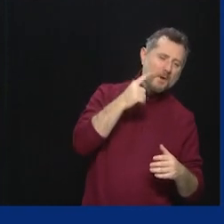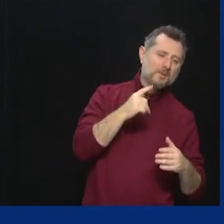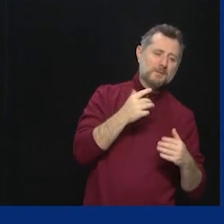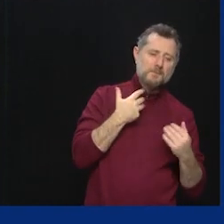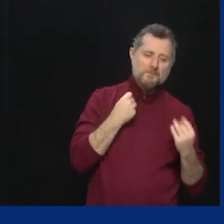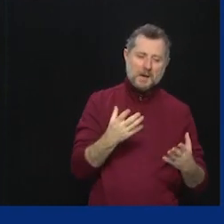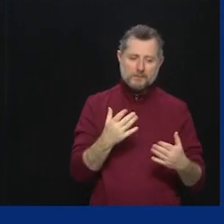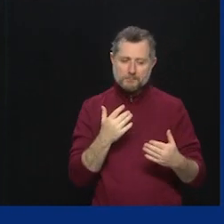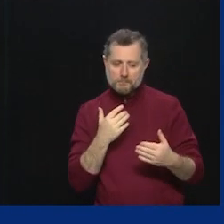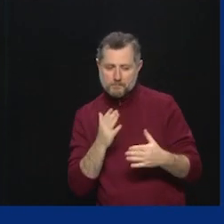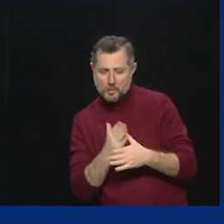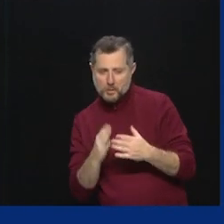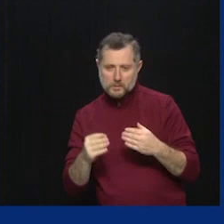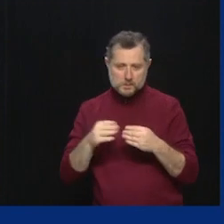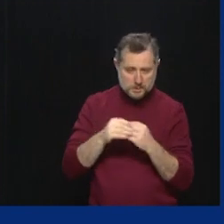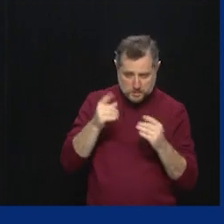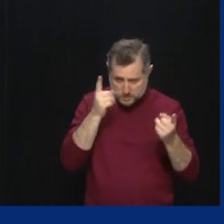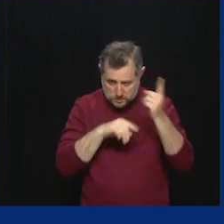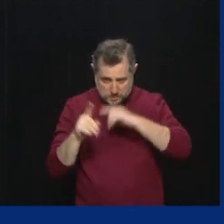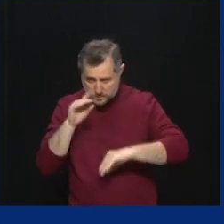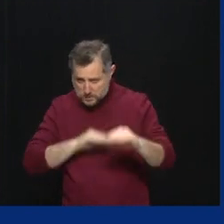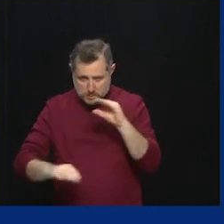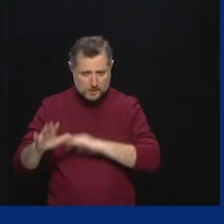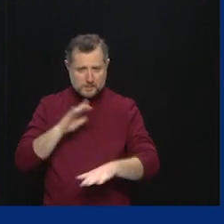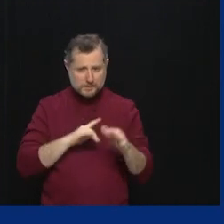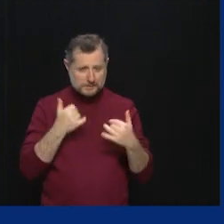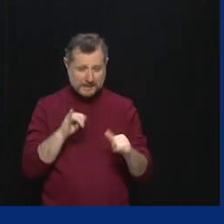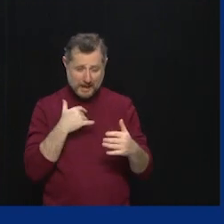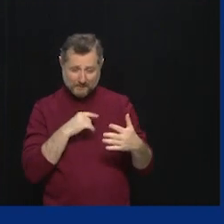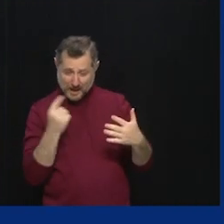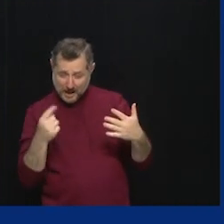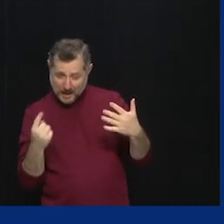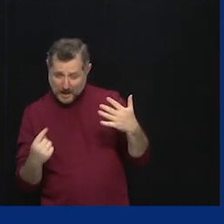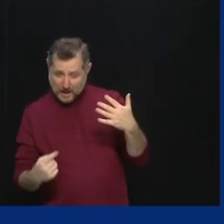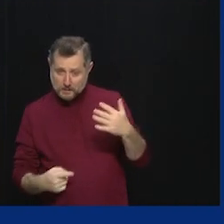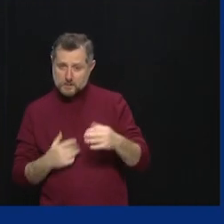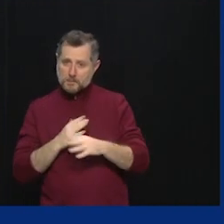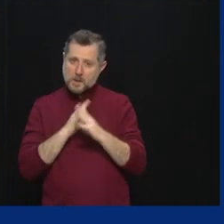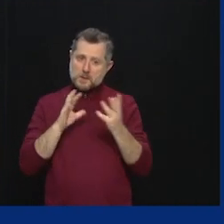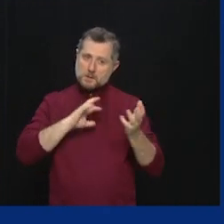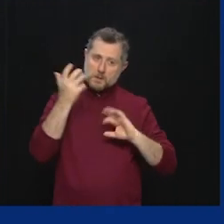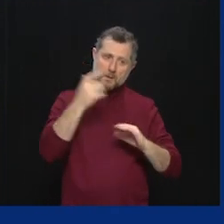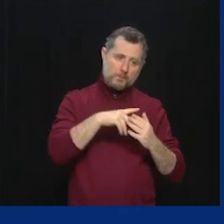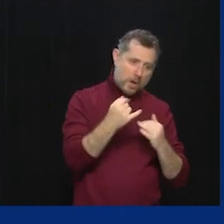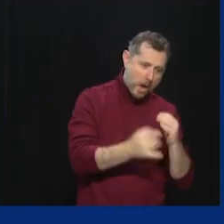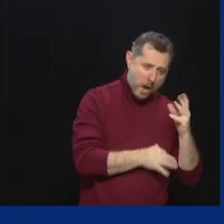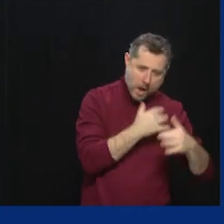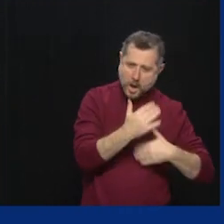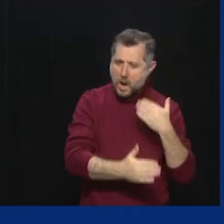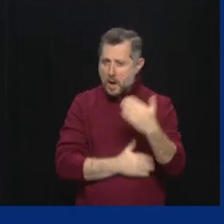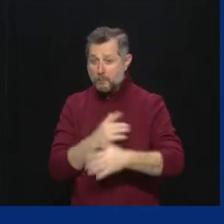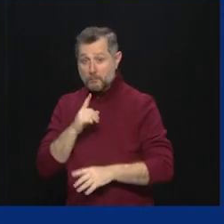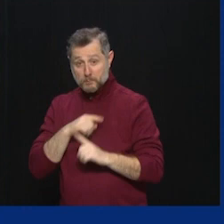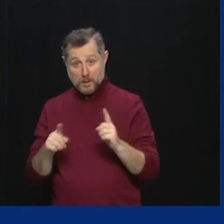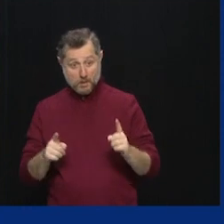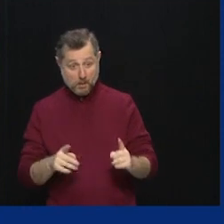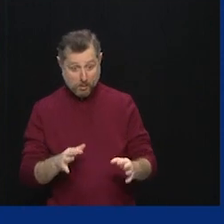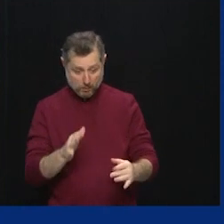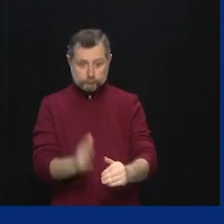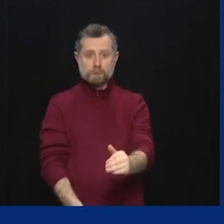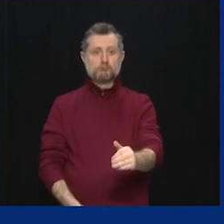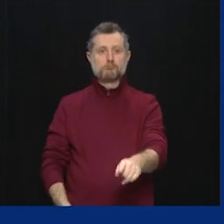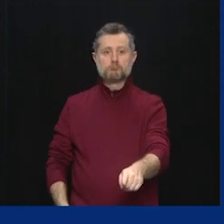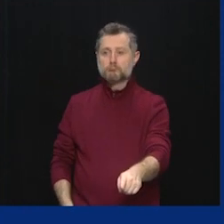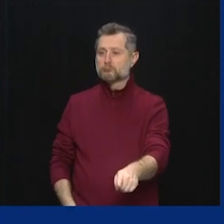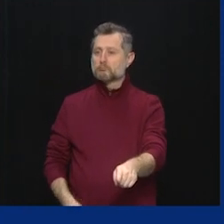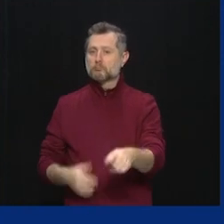could have kept this project from being a reality. But in the final analysis, everybody came together because this was and